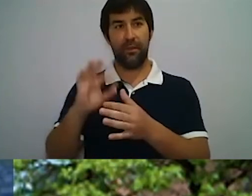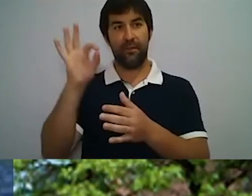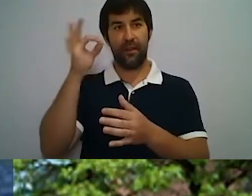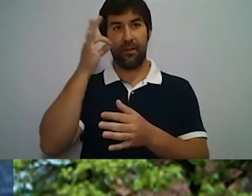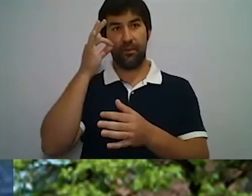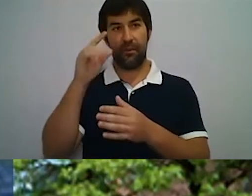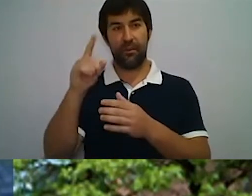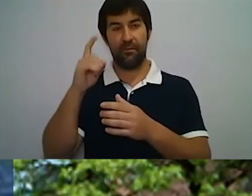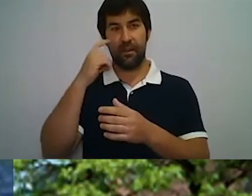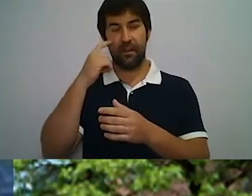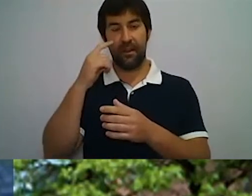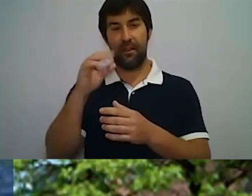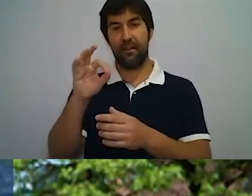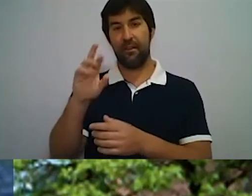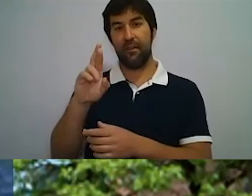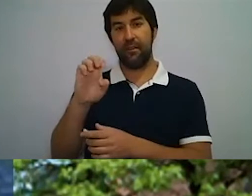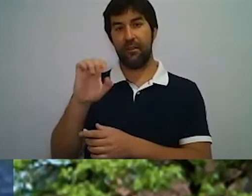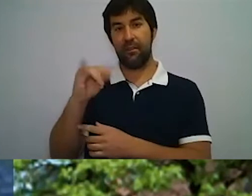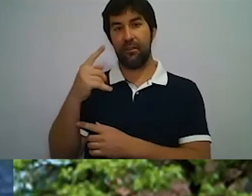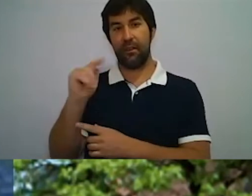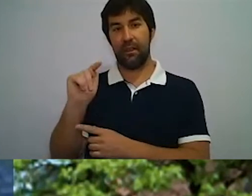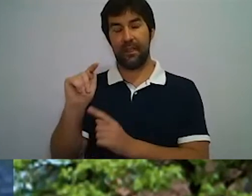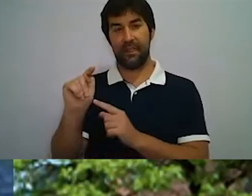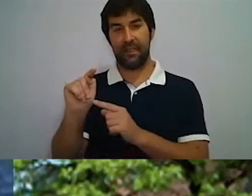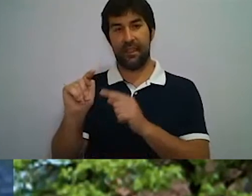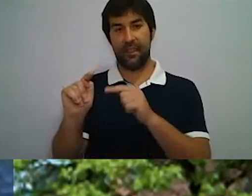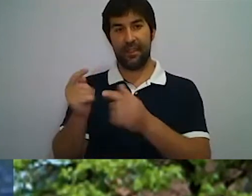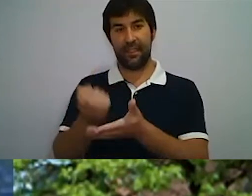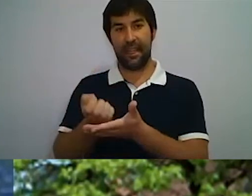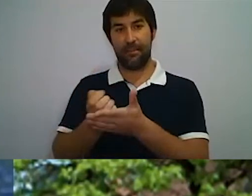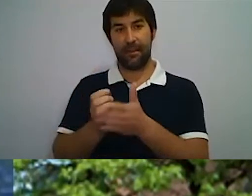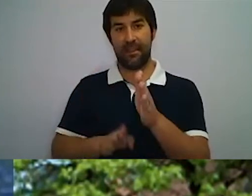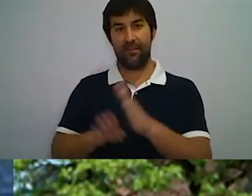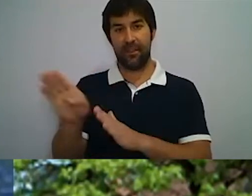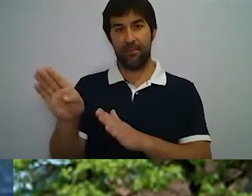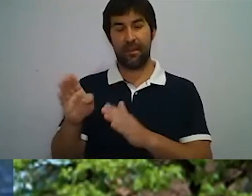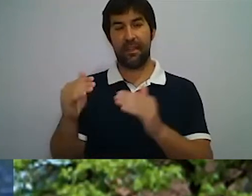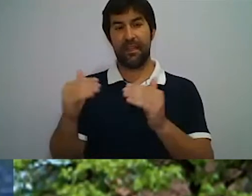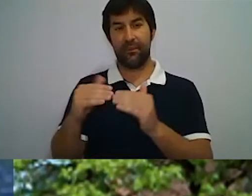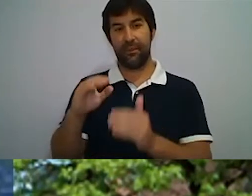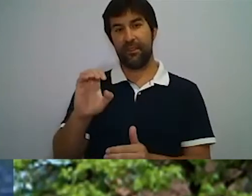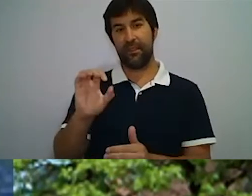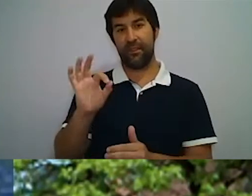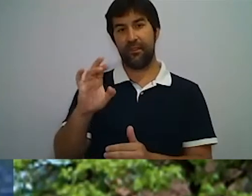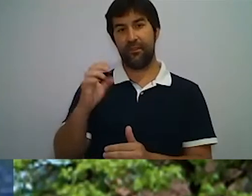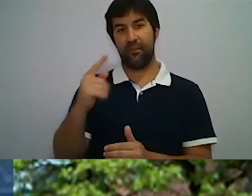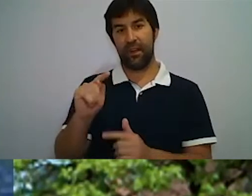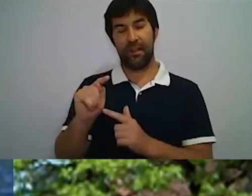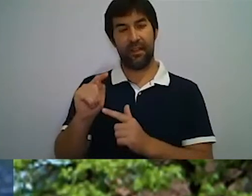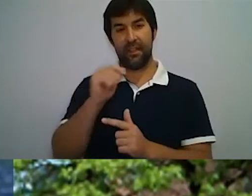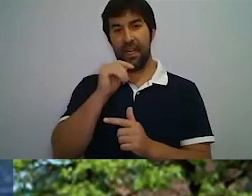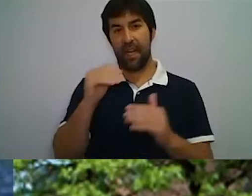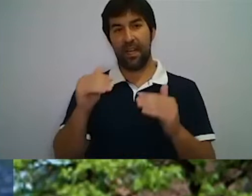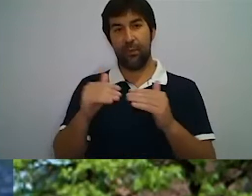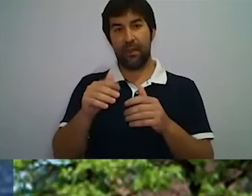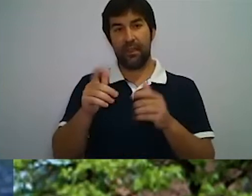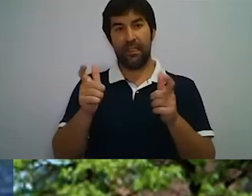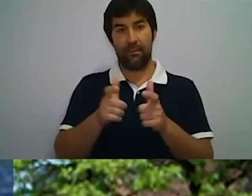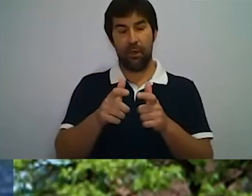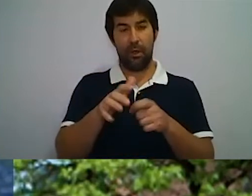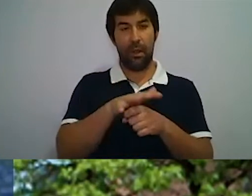traffic volume, speed data. We do look at the cost-benefit analysis, and that cost-benefit, again,